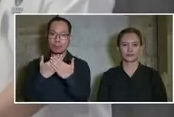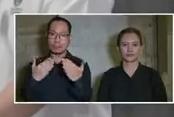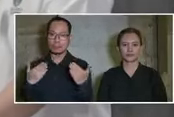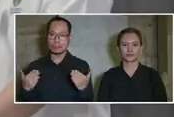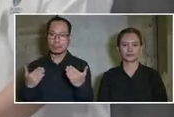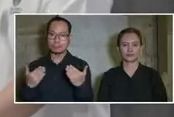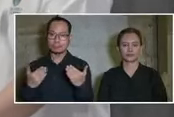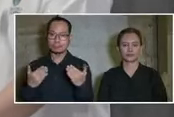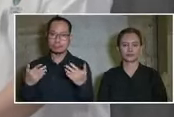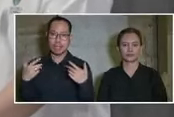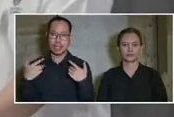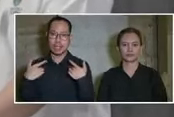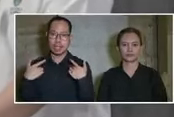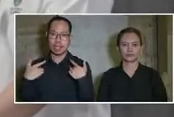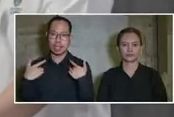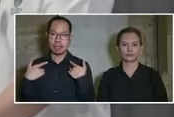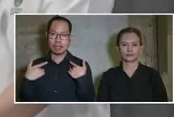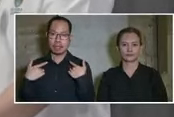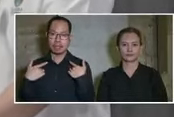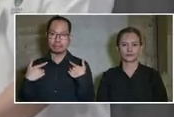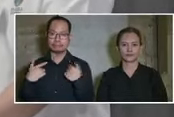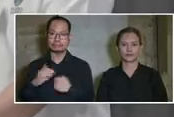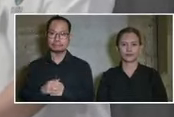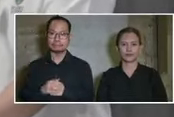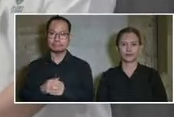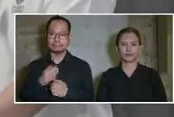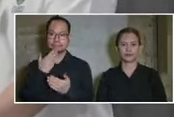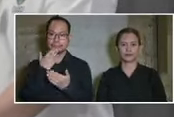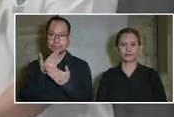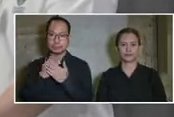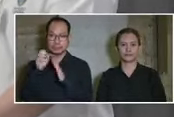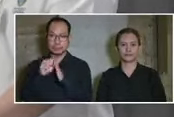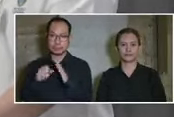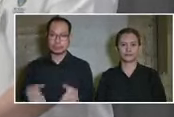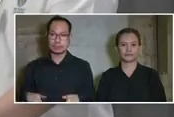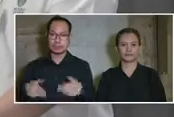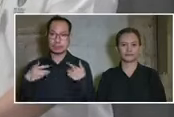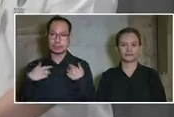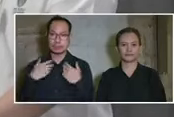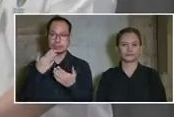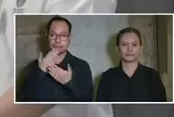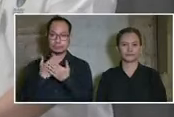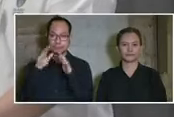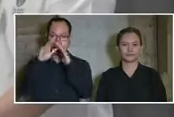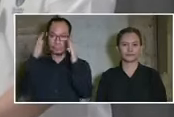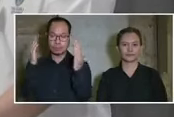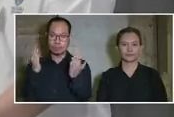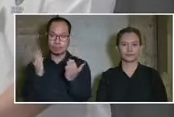that they might have being. And the creatures of the world are